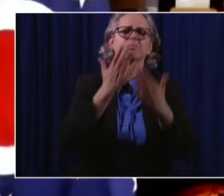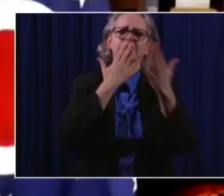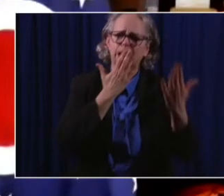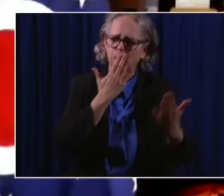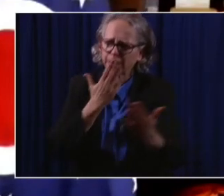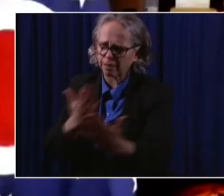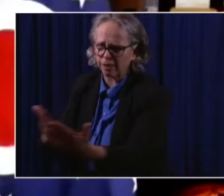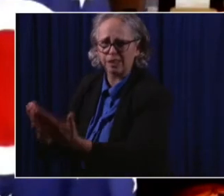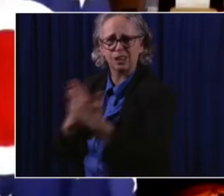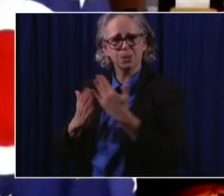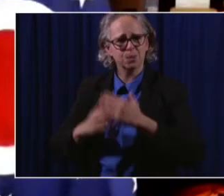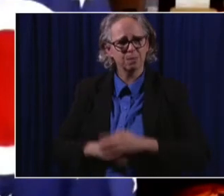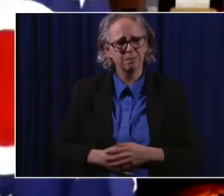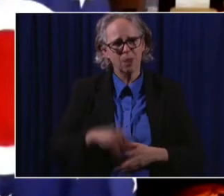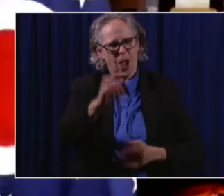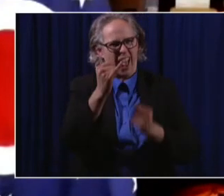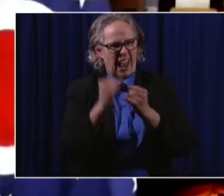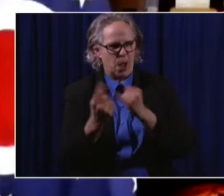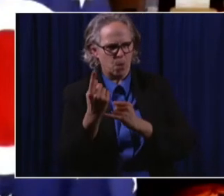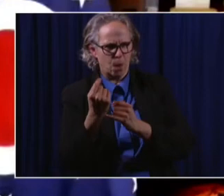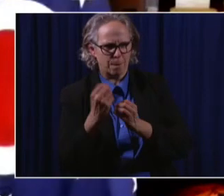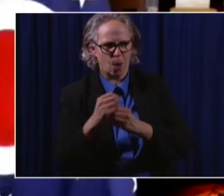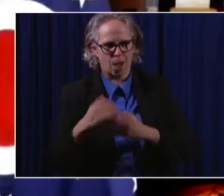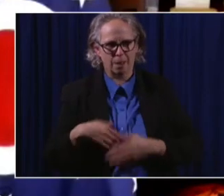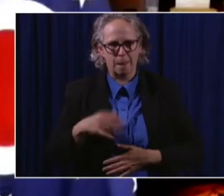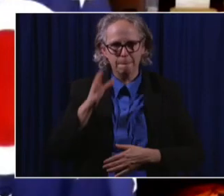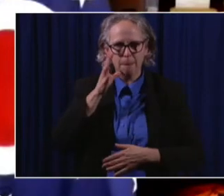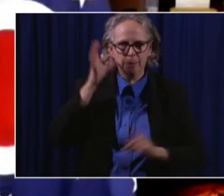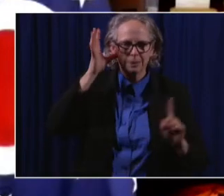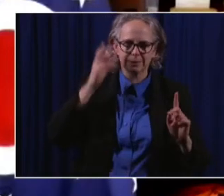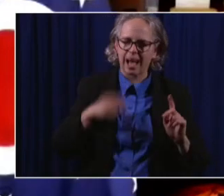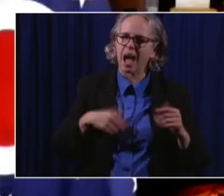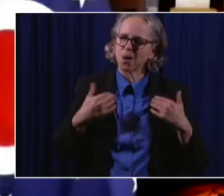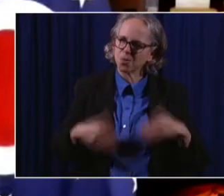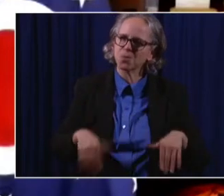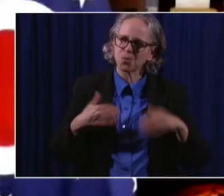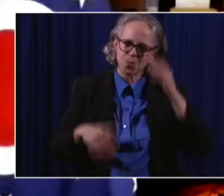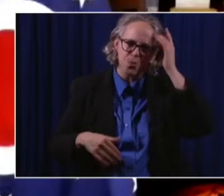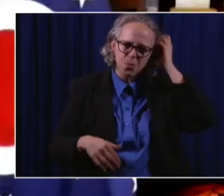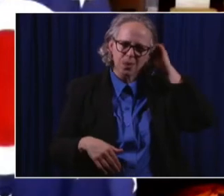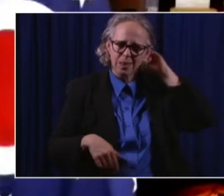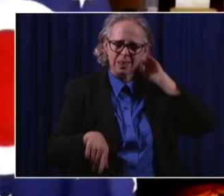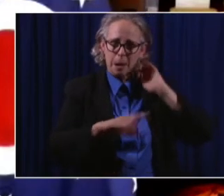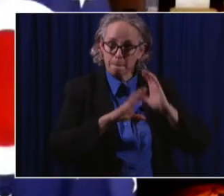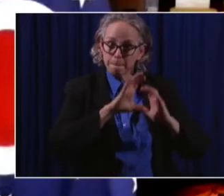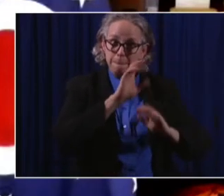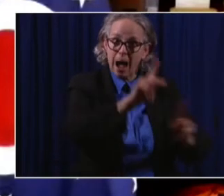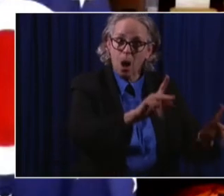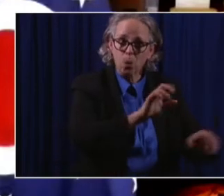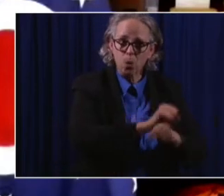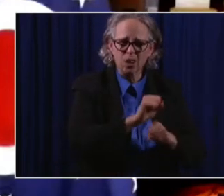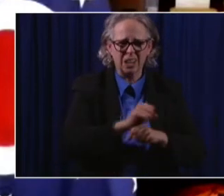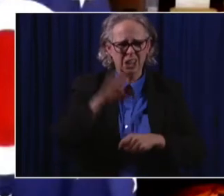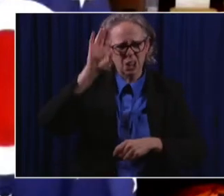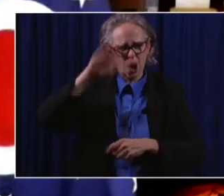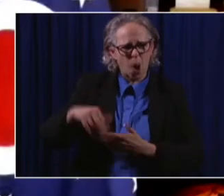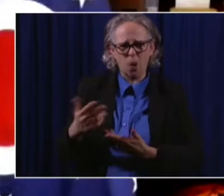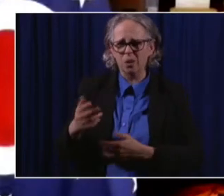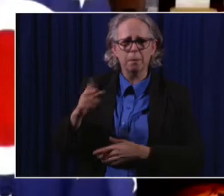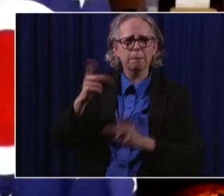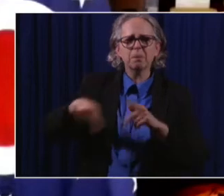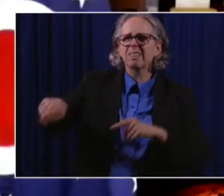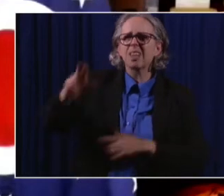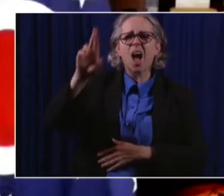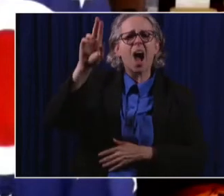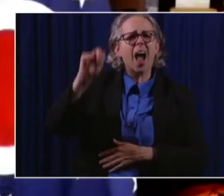going back to work. We know that there's still a high unemployment rate in Ohio, but I want to reassure folks there are opportunities